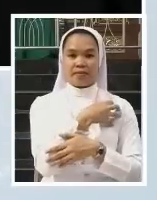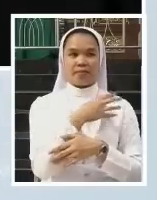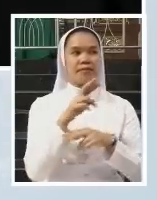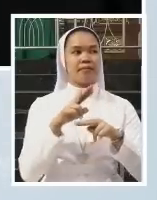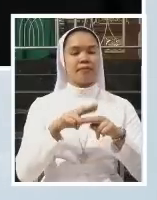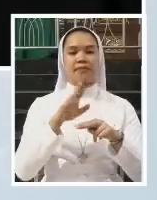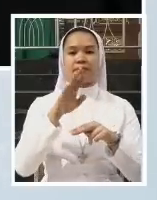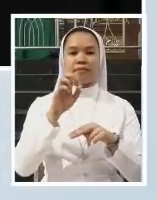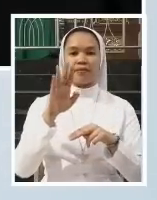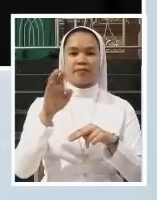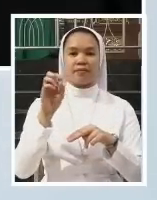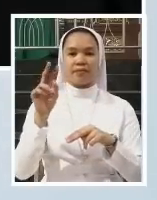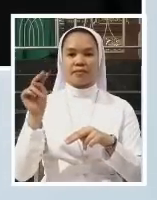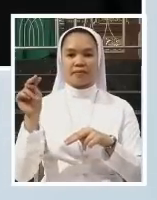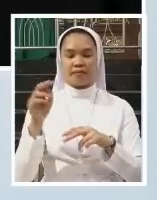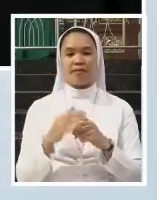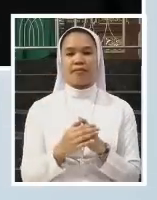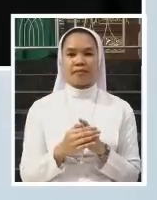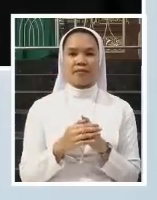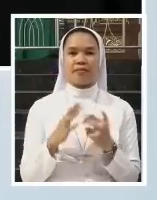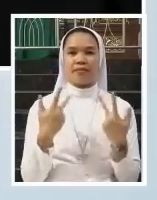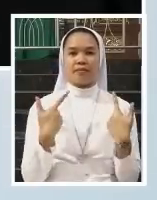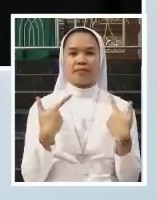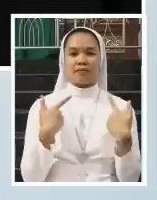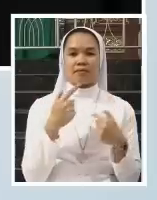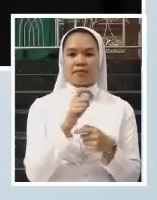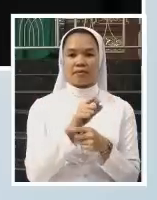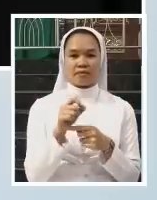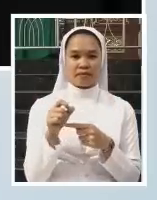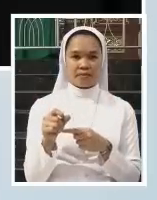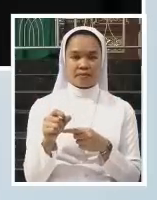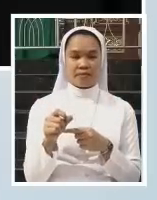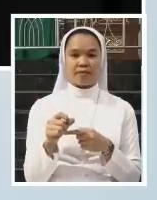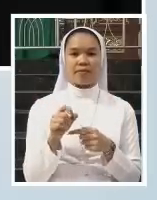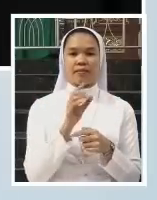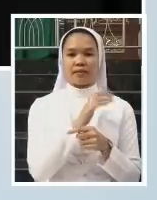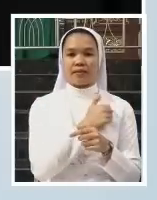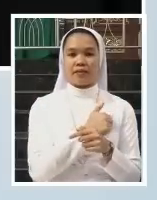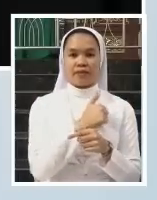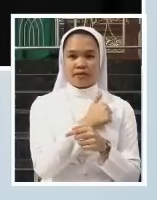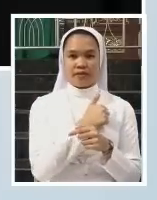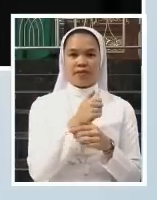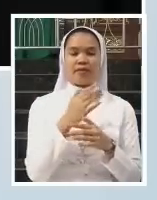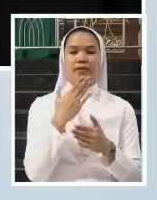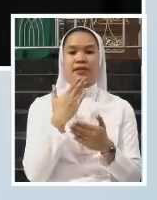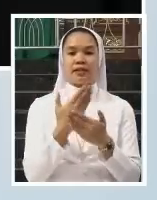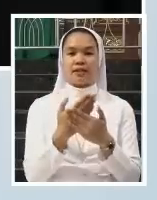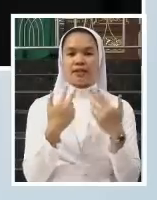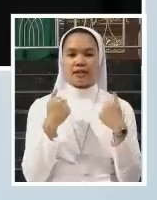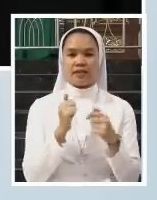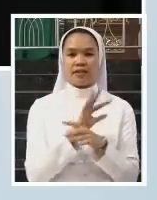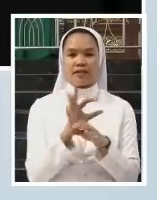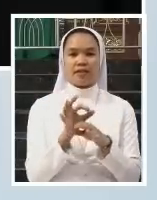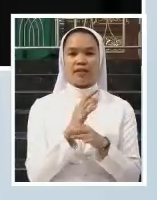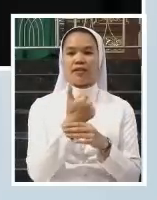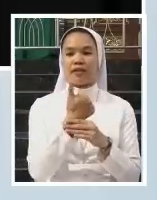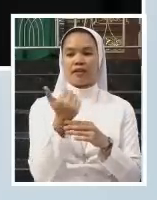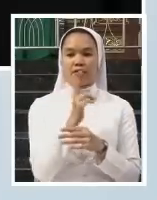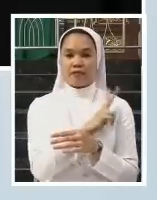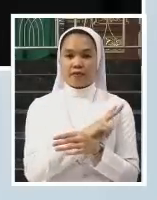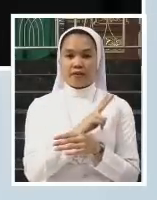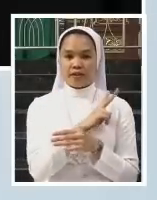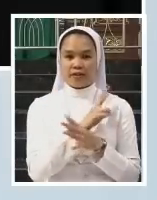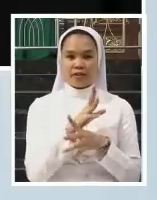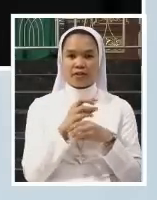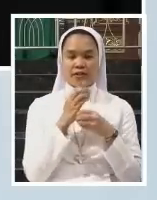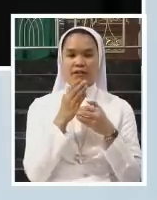whom I judge to be outstanding in sound doctrines and uprightness of character, endowed with zeal for souls in other virtues, I